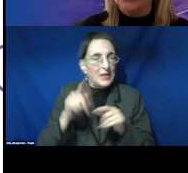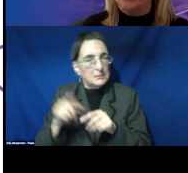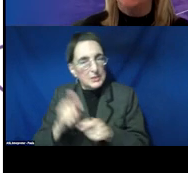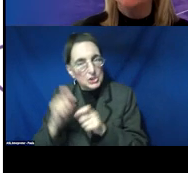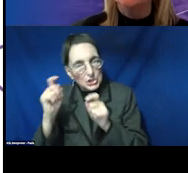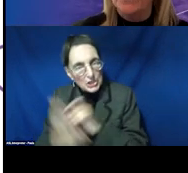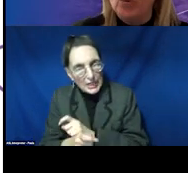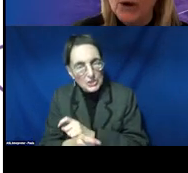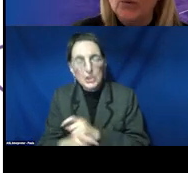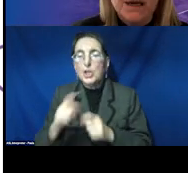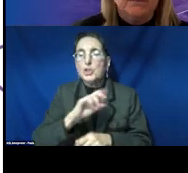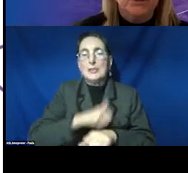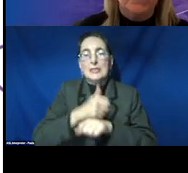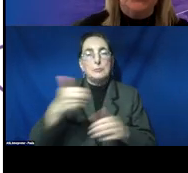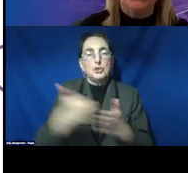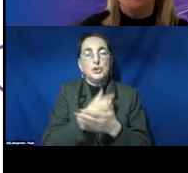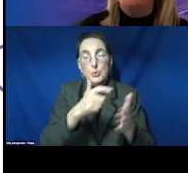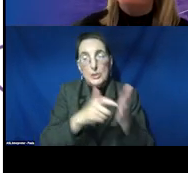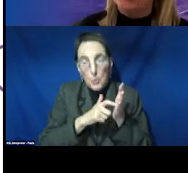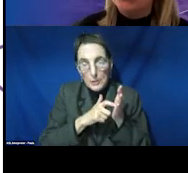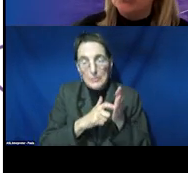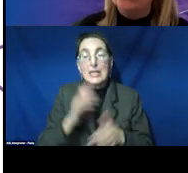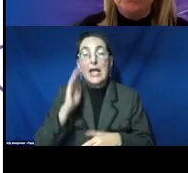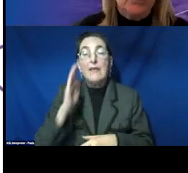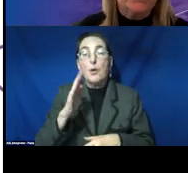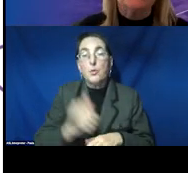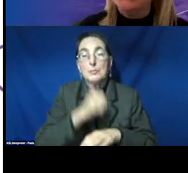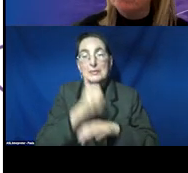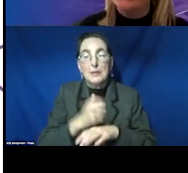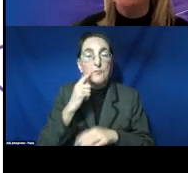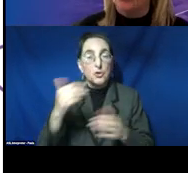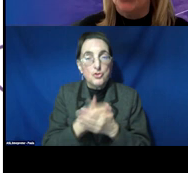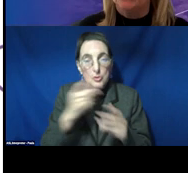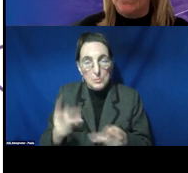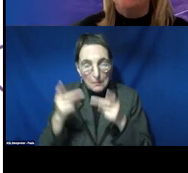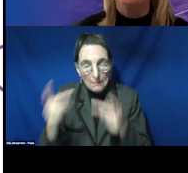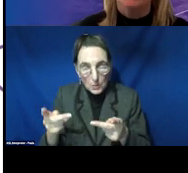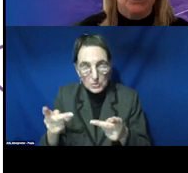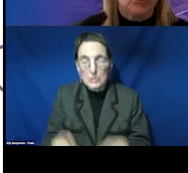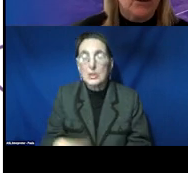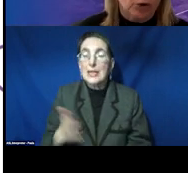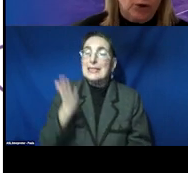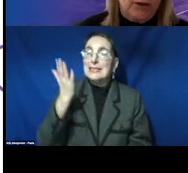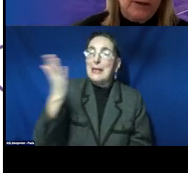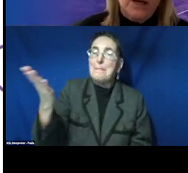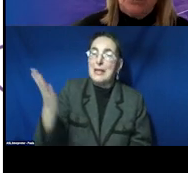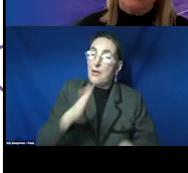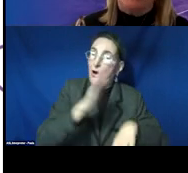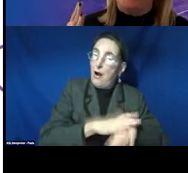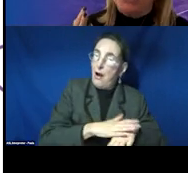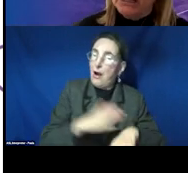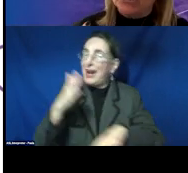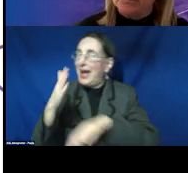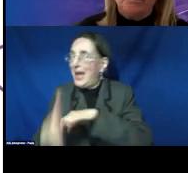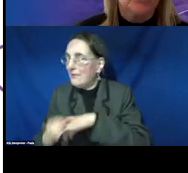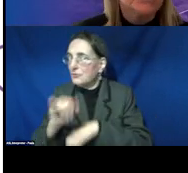new requirements that will be implemented for new proposals submitted on or after January 30th. So